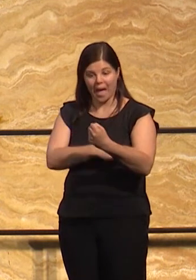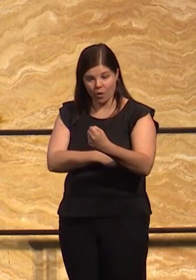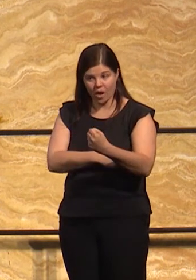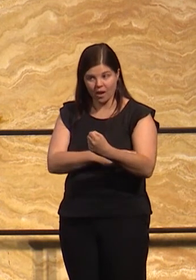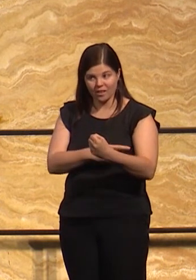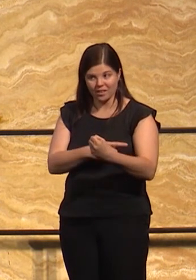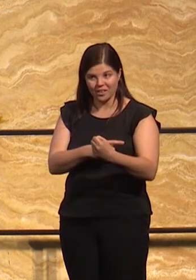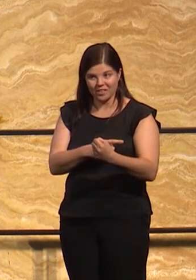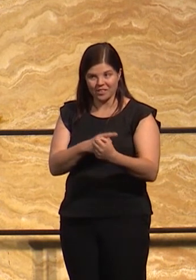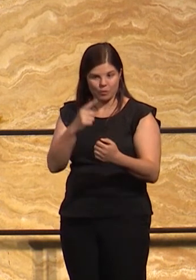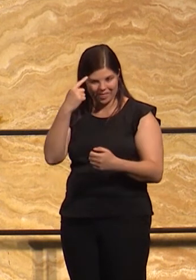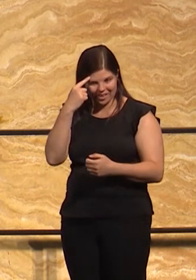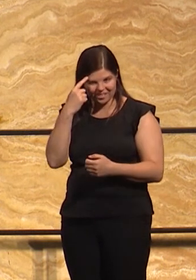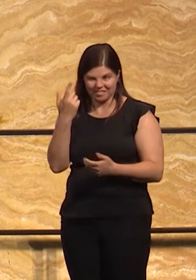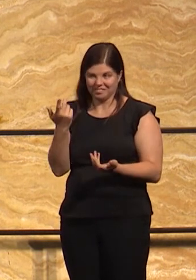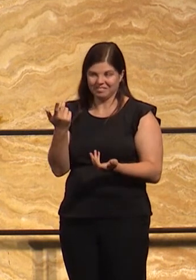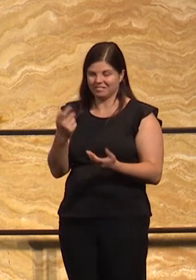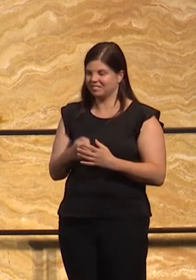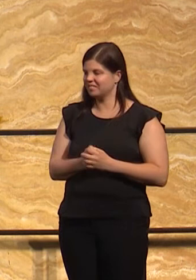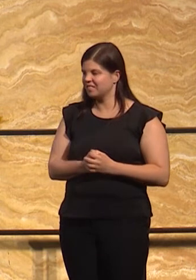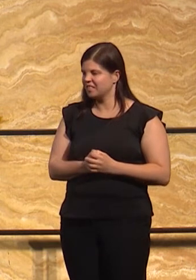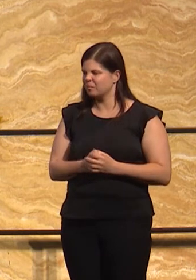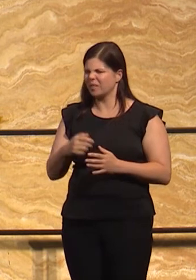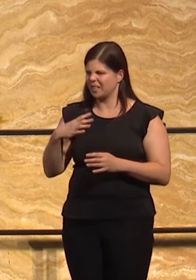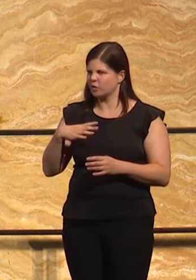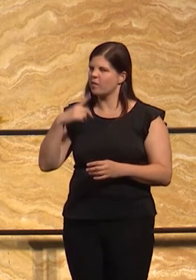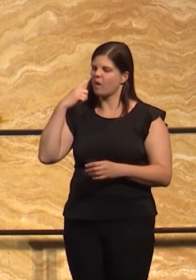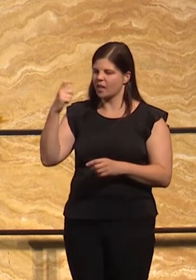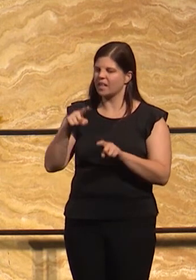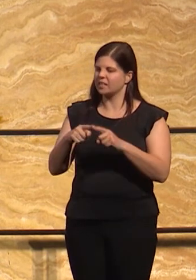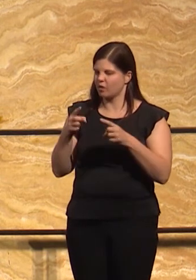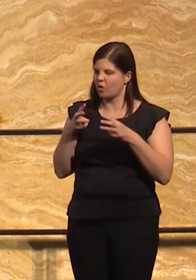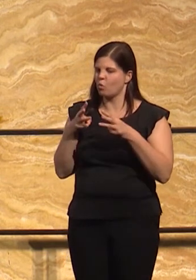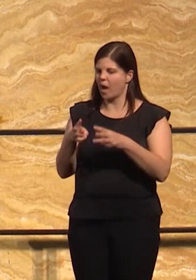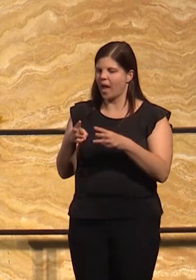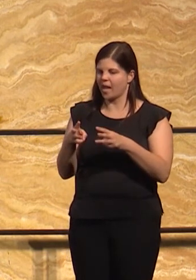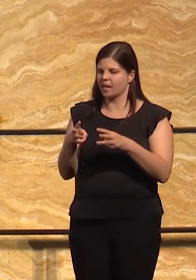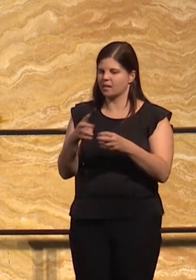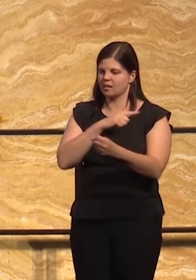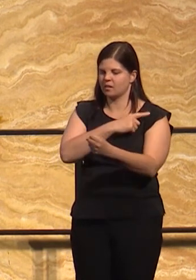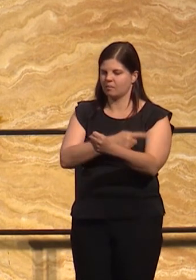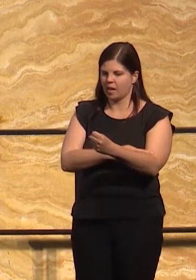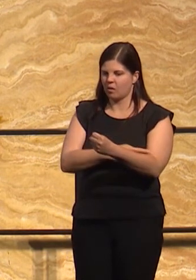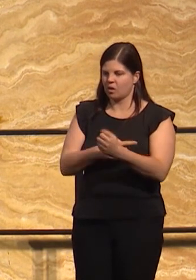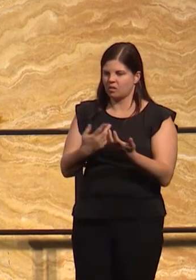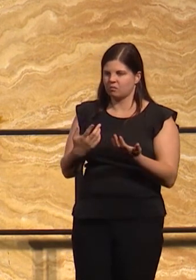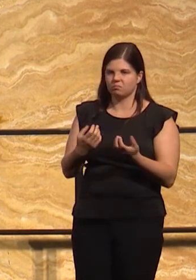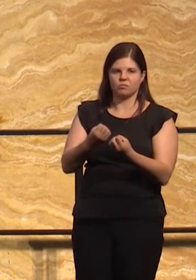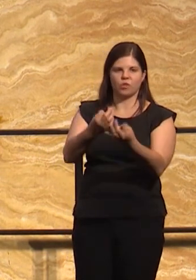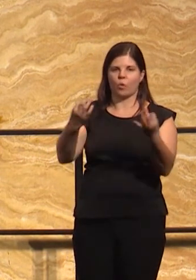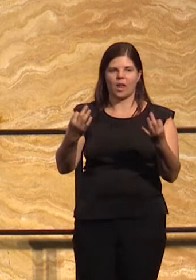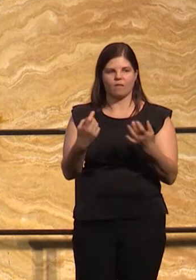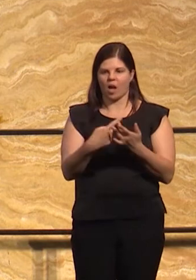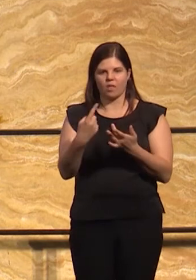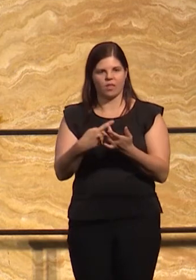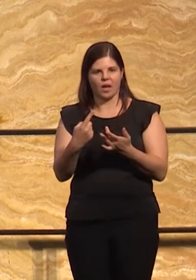We just need to articulate a different way of doing it and test it. So far, no one has put any alternative on the table as